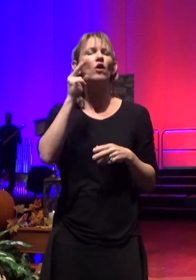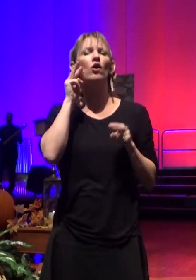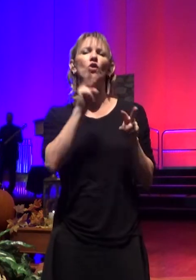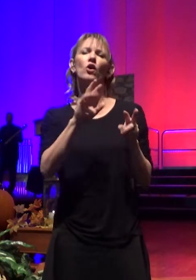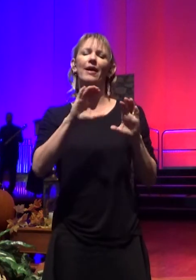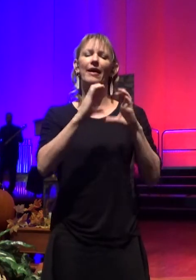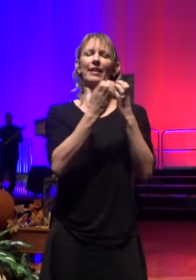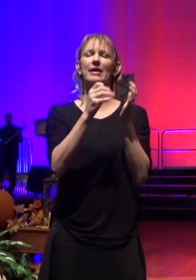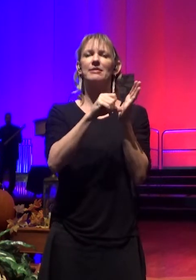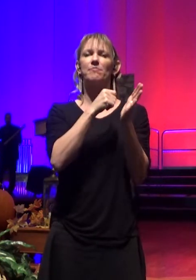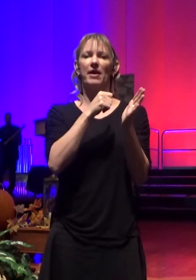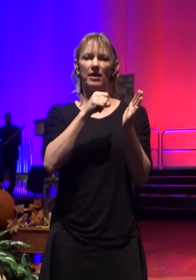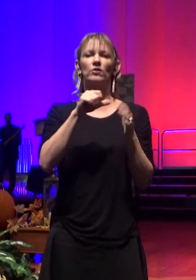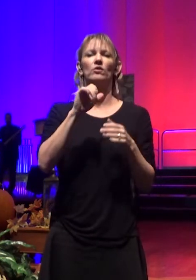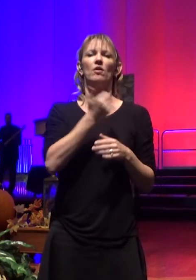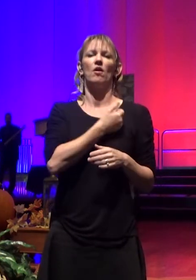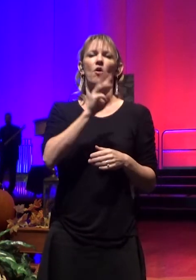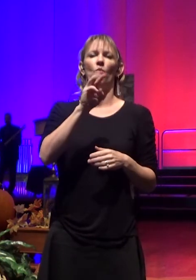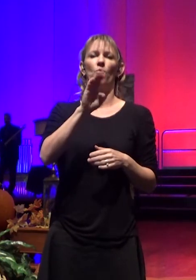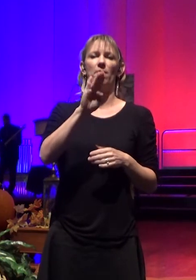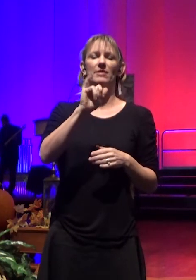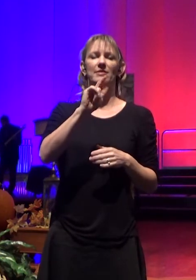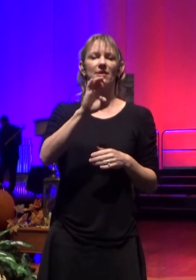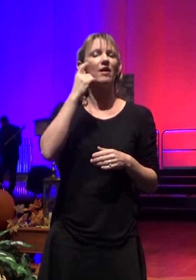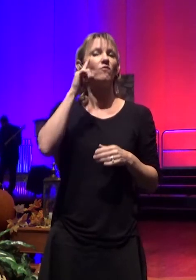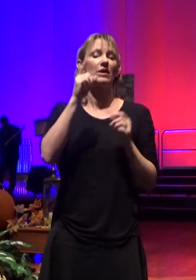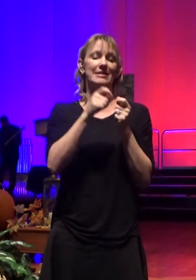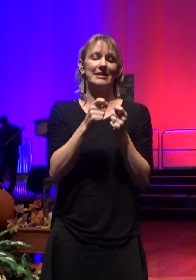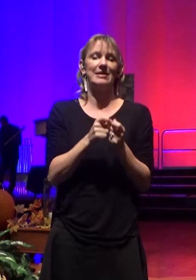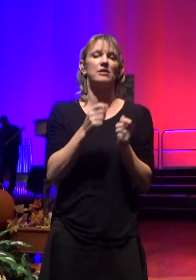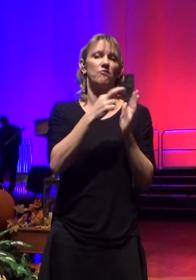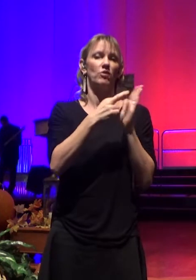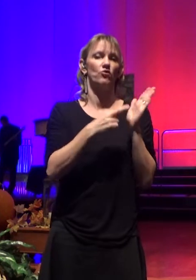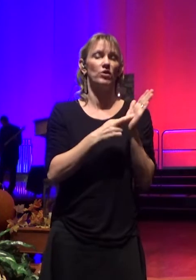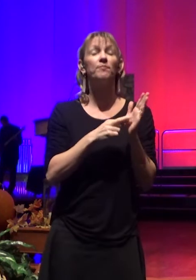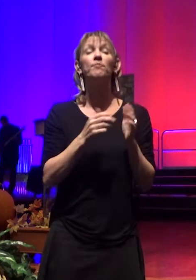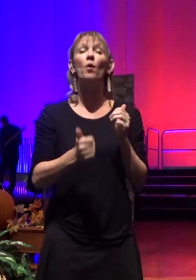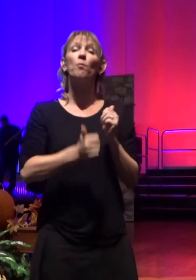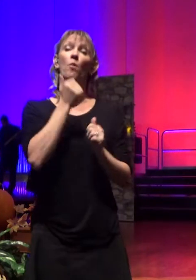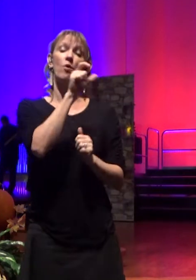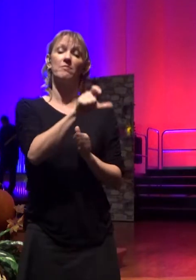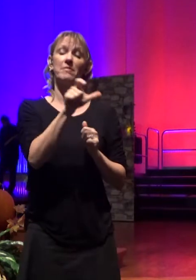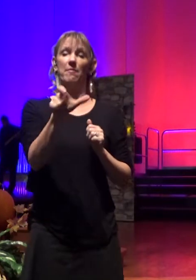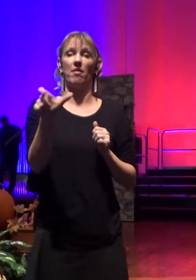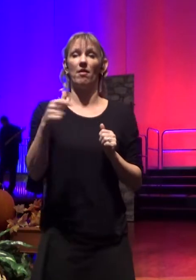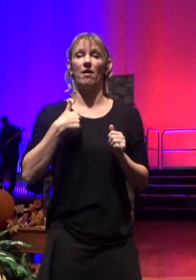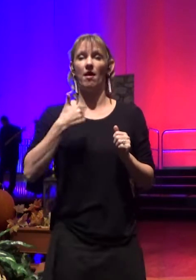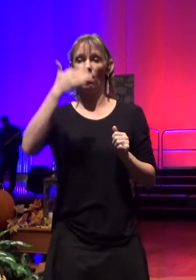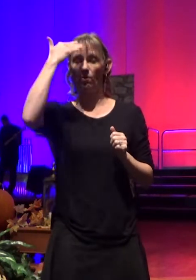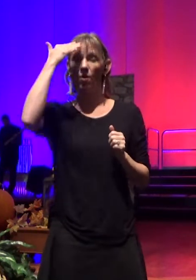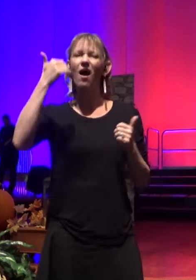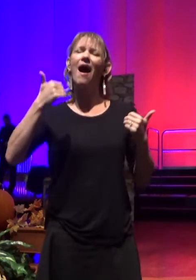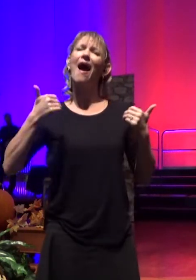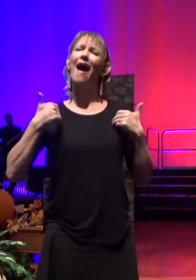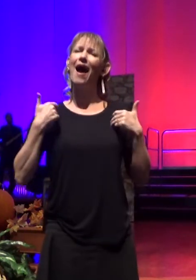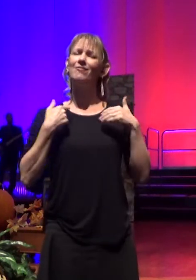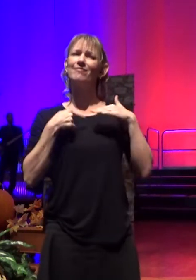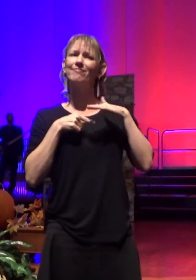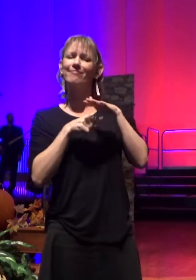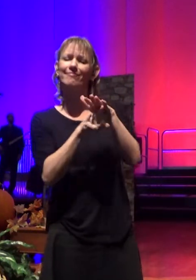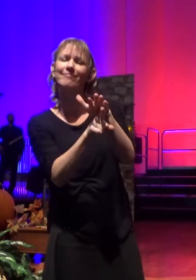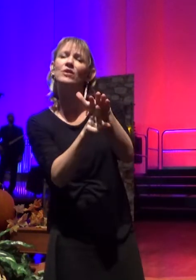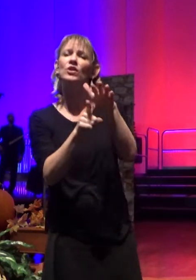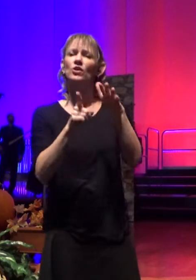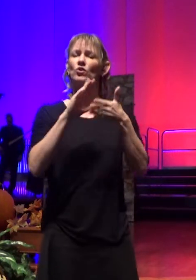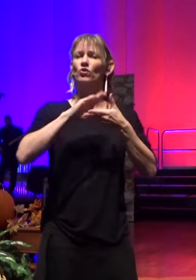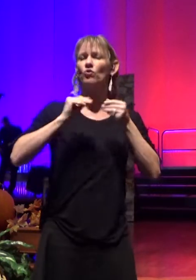classes page at milehighchurch.org for workshop details and registration. Most human beings I know have an